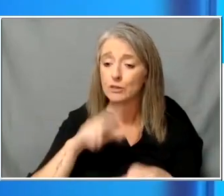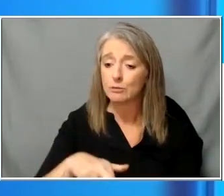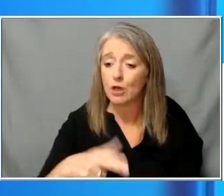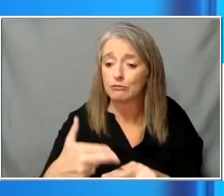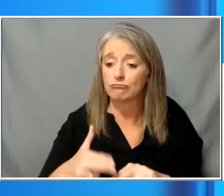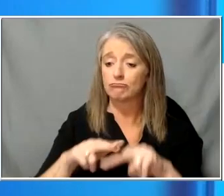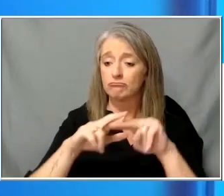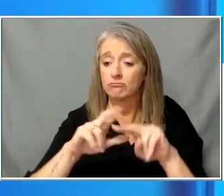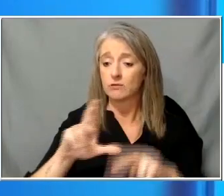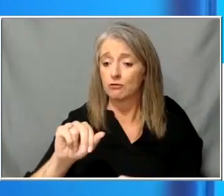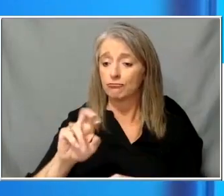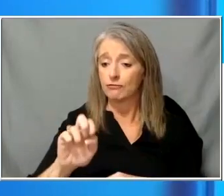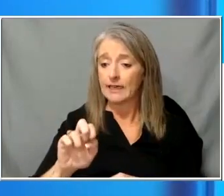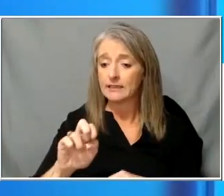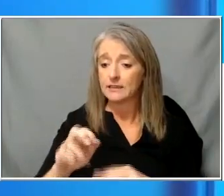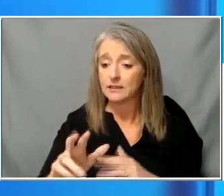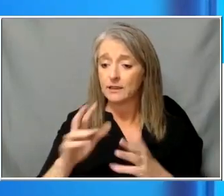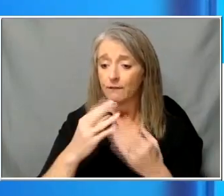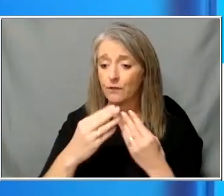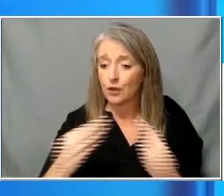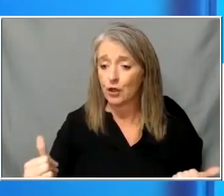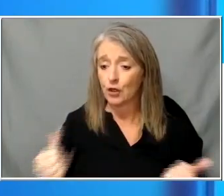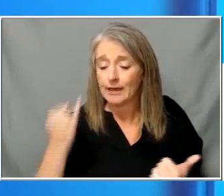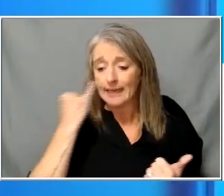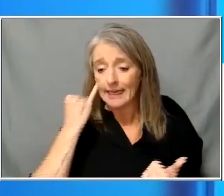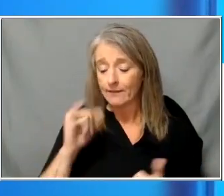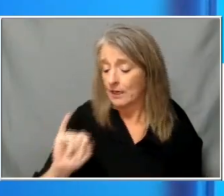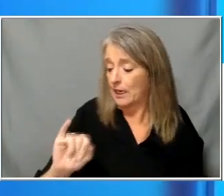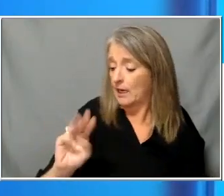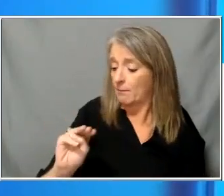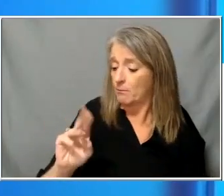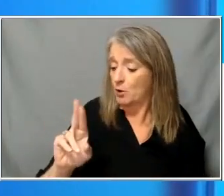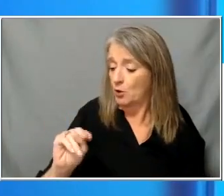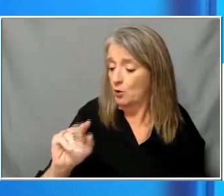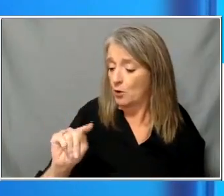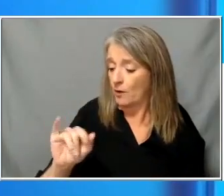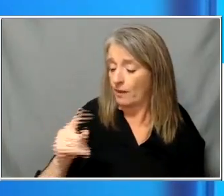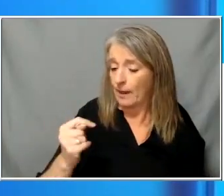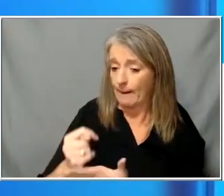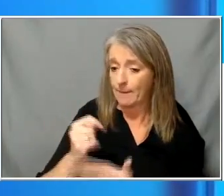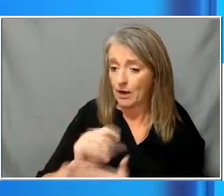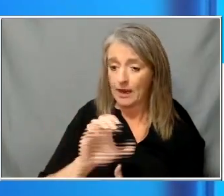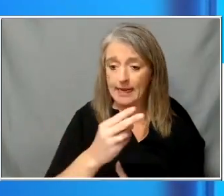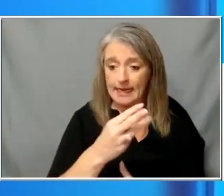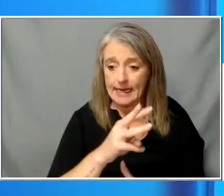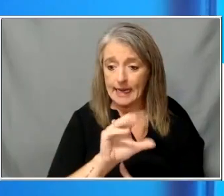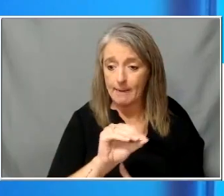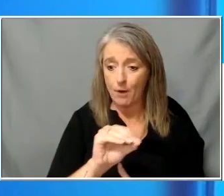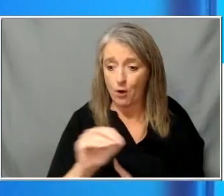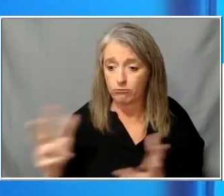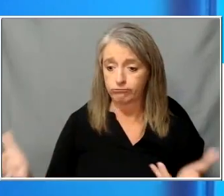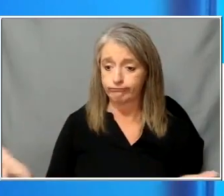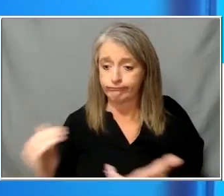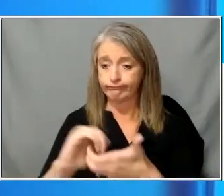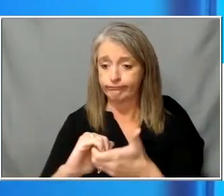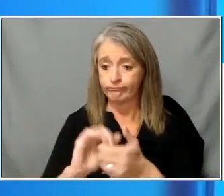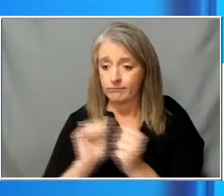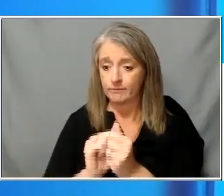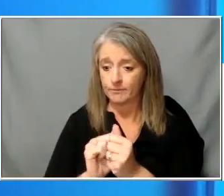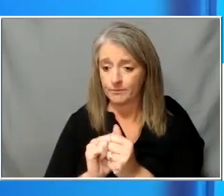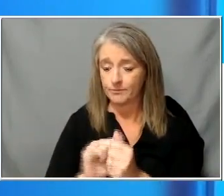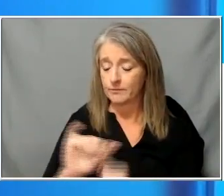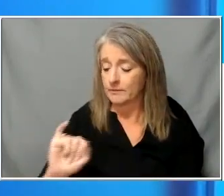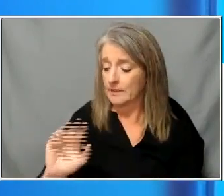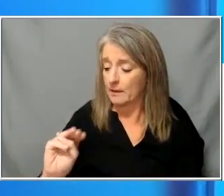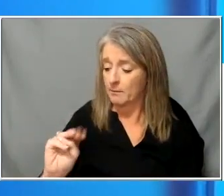rates of cure when immunotherapy is partnered with cytotoxic or chemotherapy. So a new immunotherapy was approved for